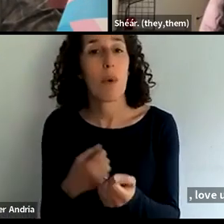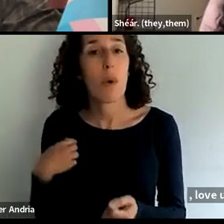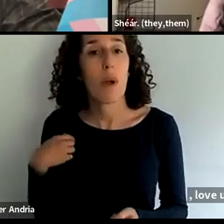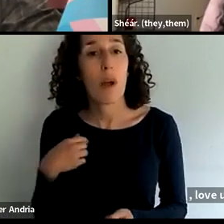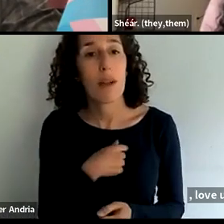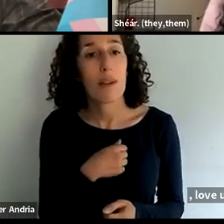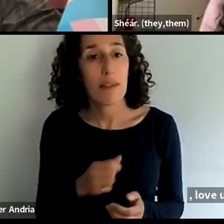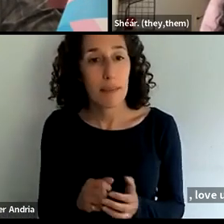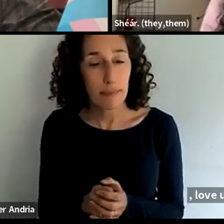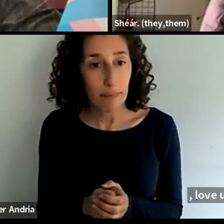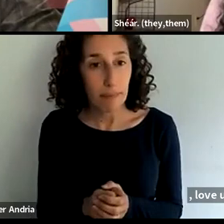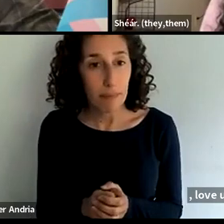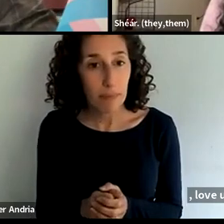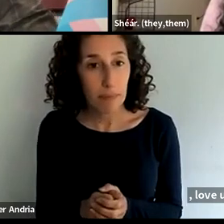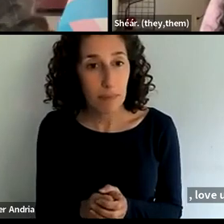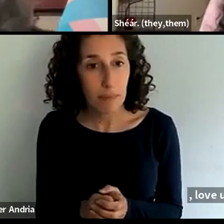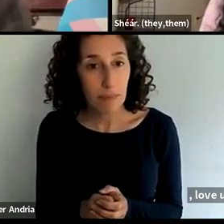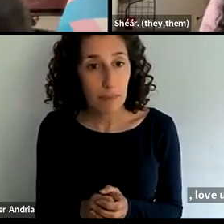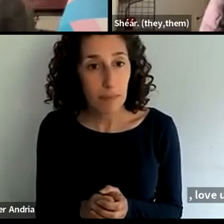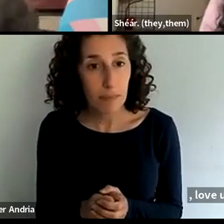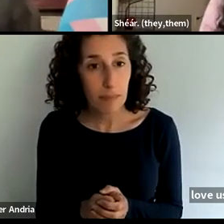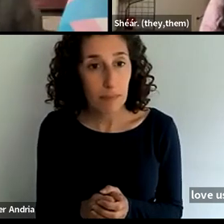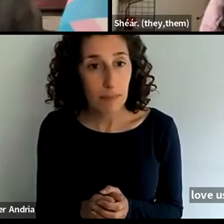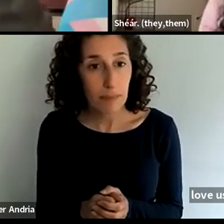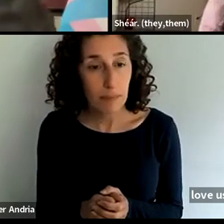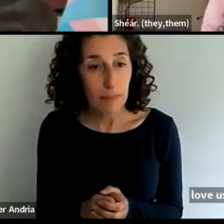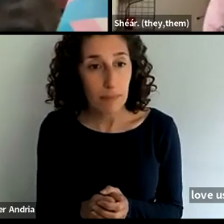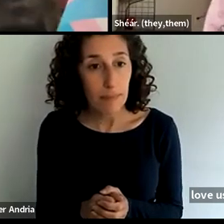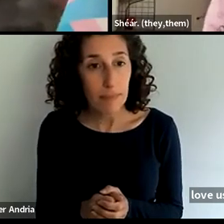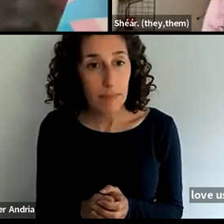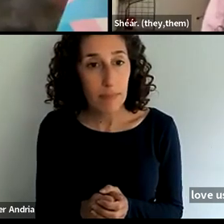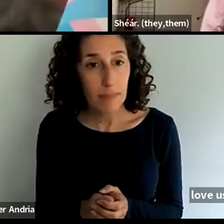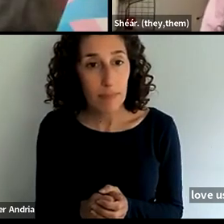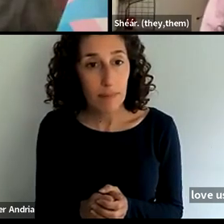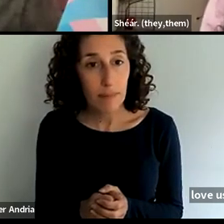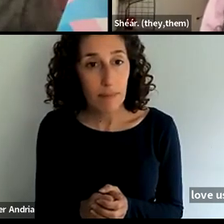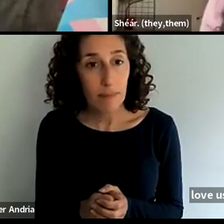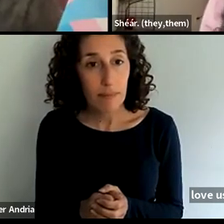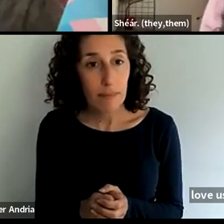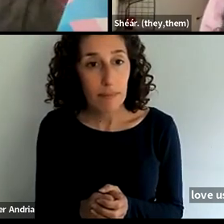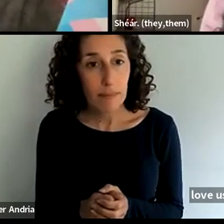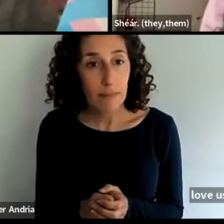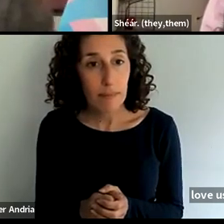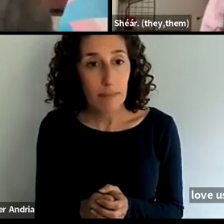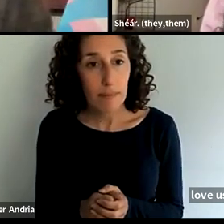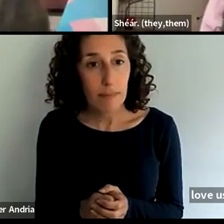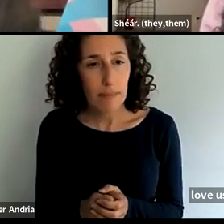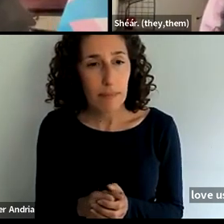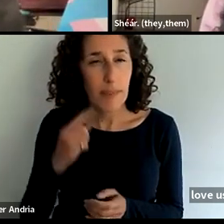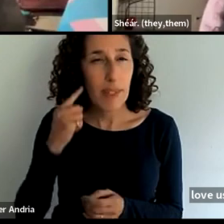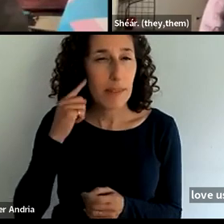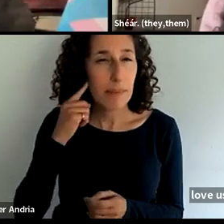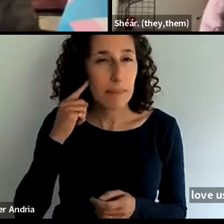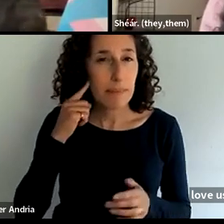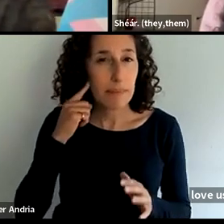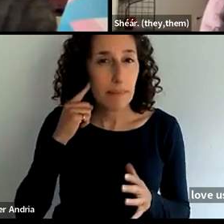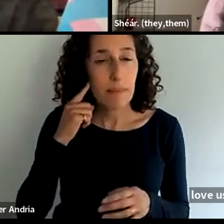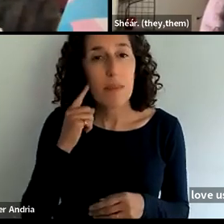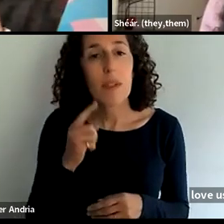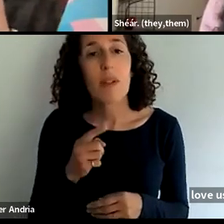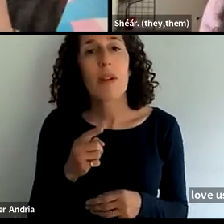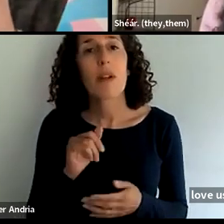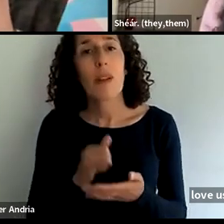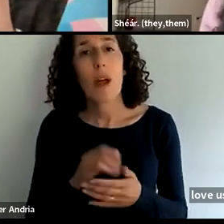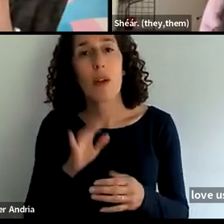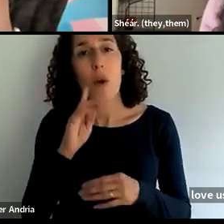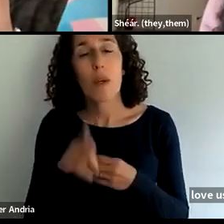When some family members sit here and question what's the importance of chosen family, and